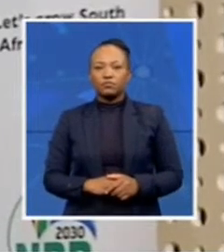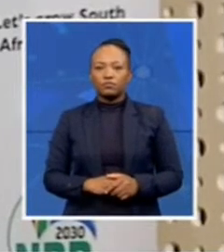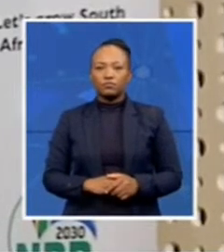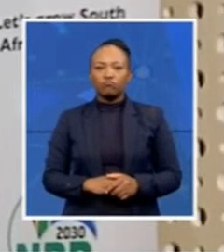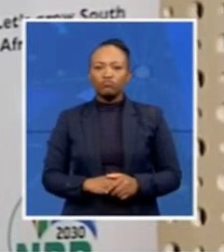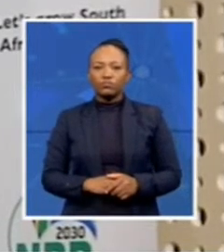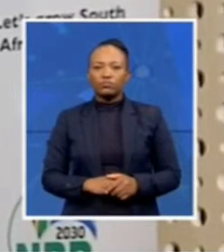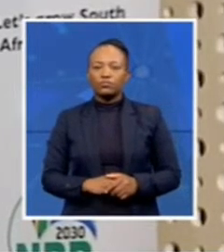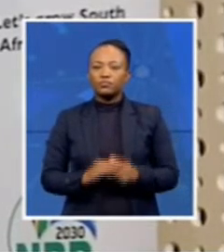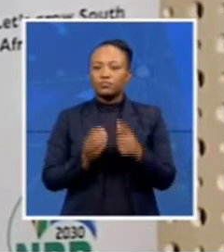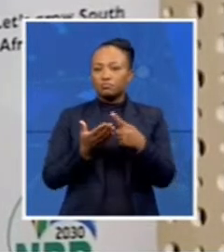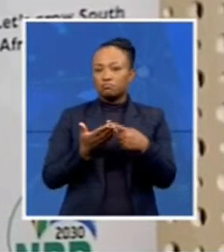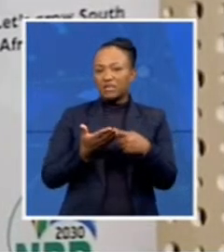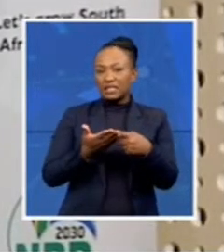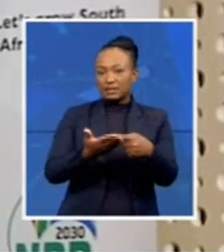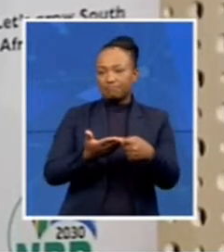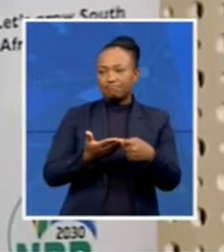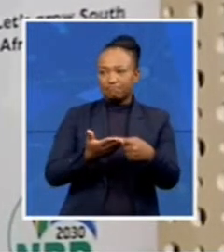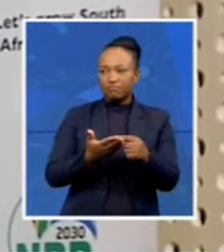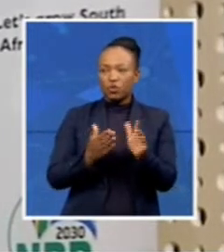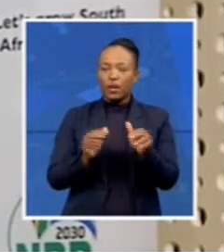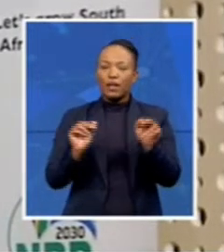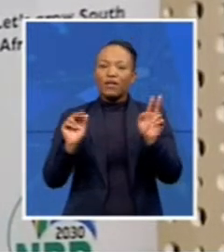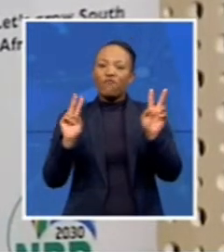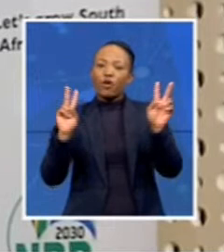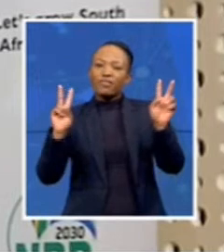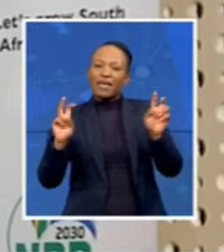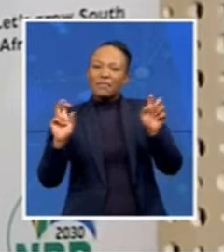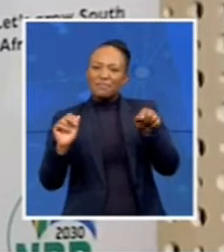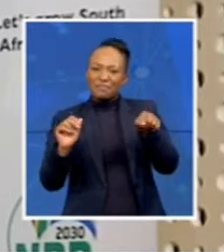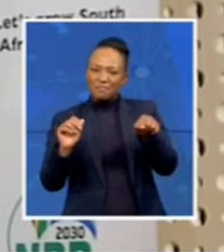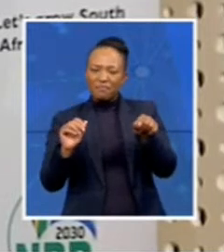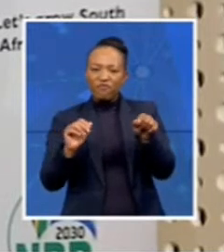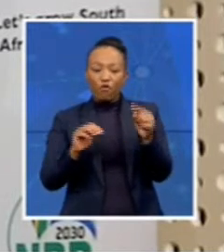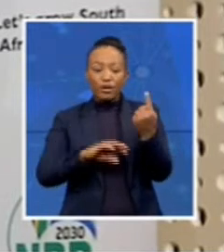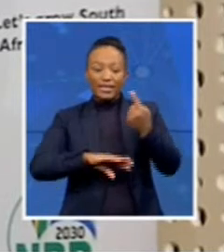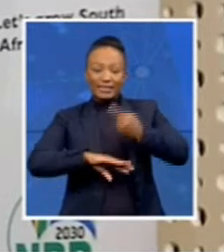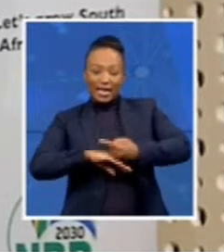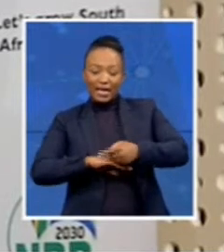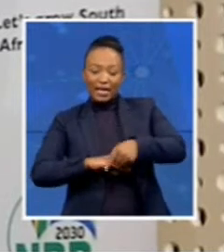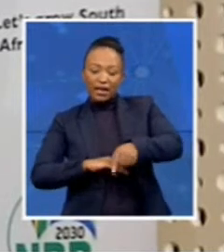on that day, and will deal with timelines,